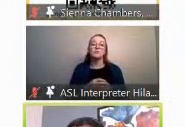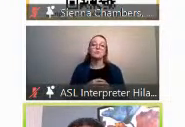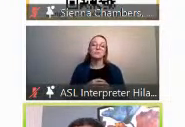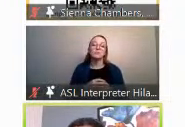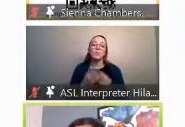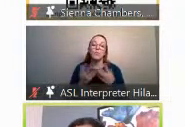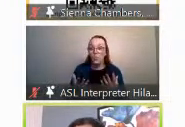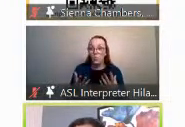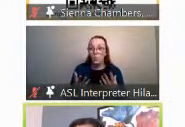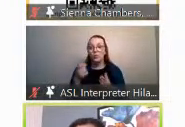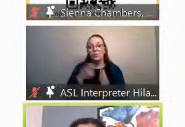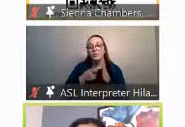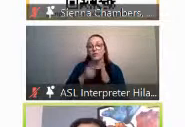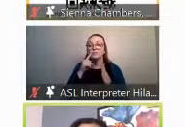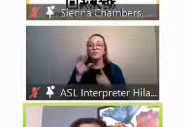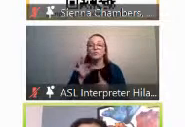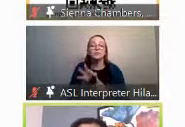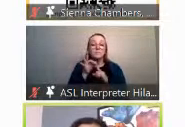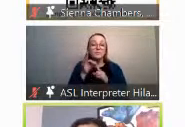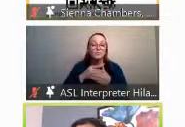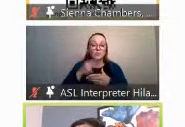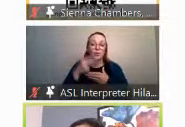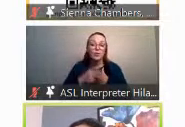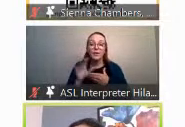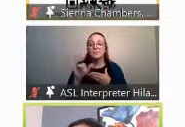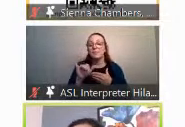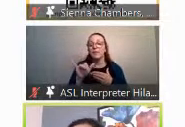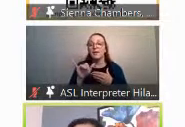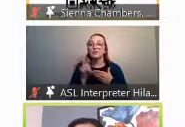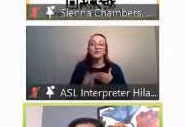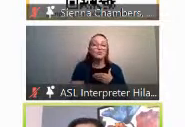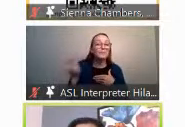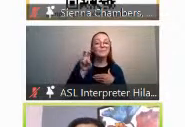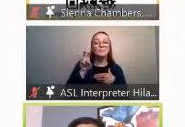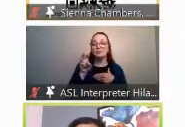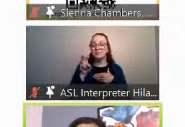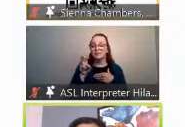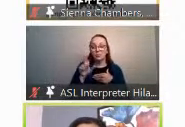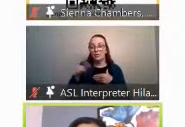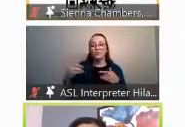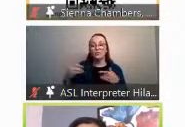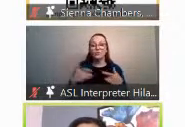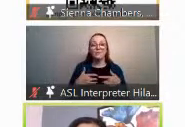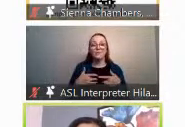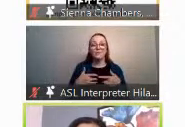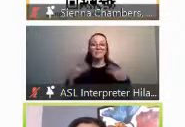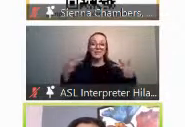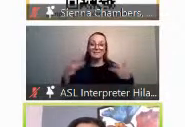special programming such as field trips or other events.